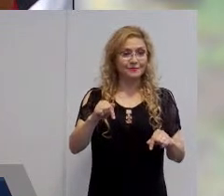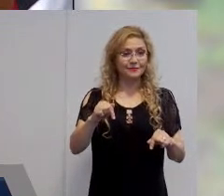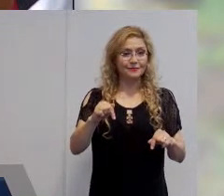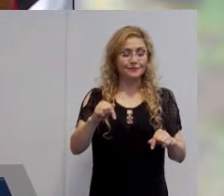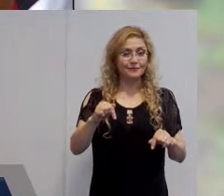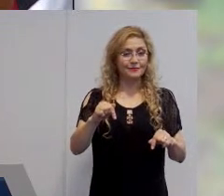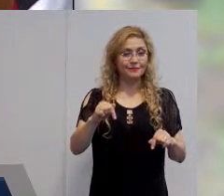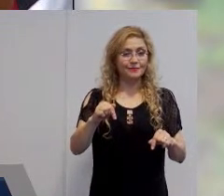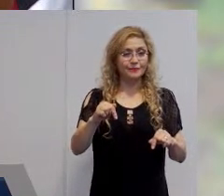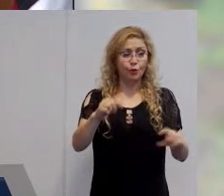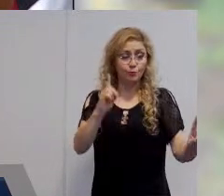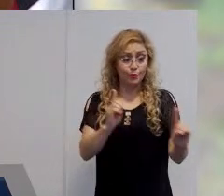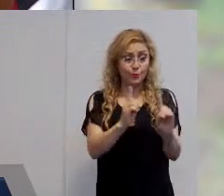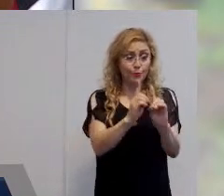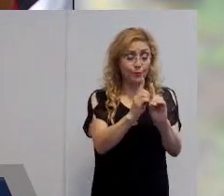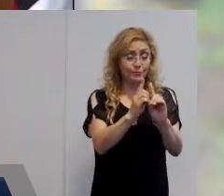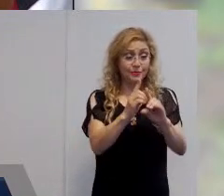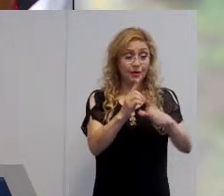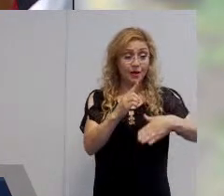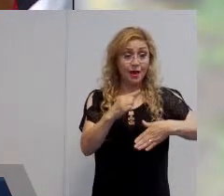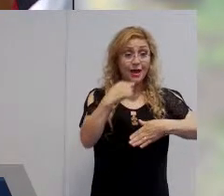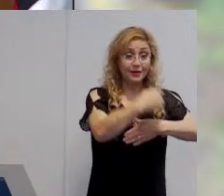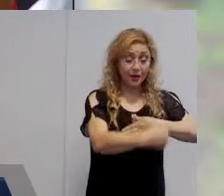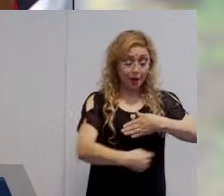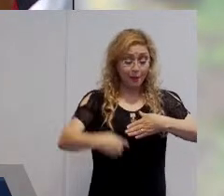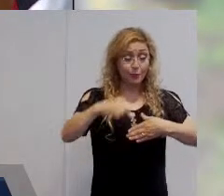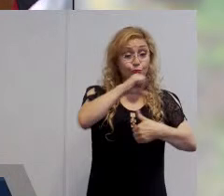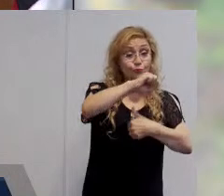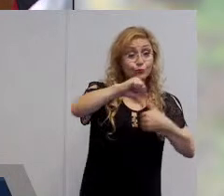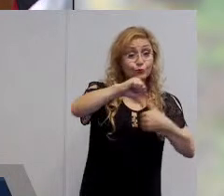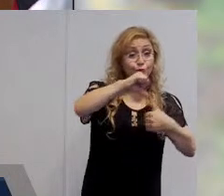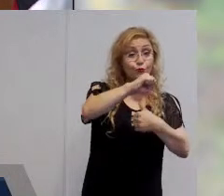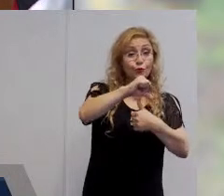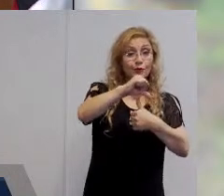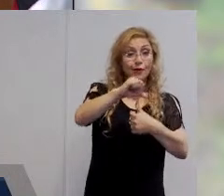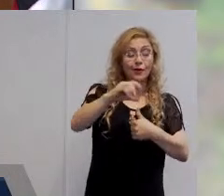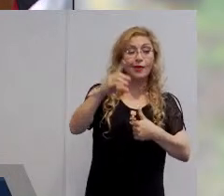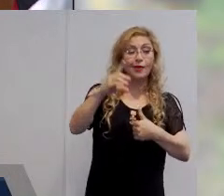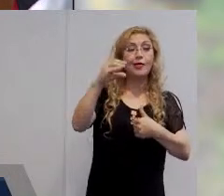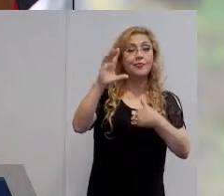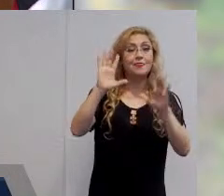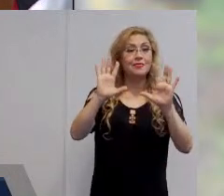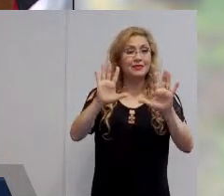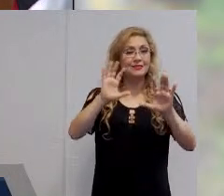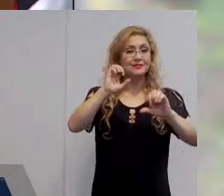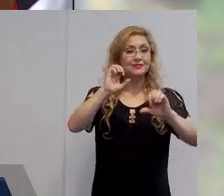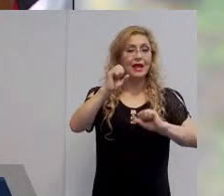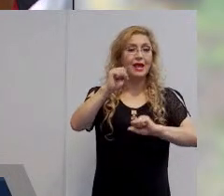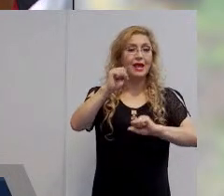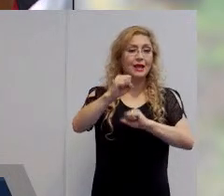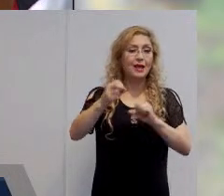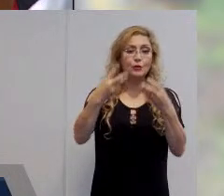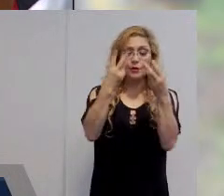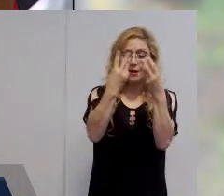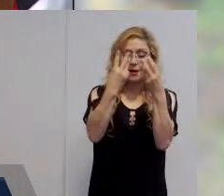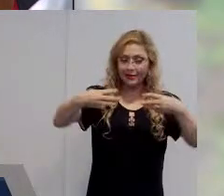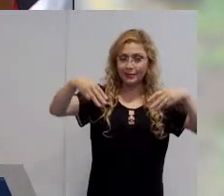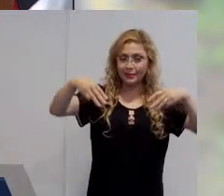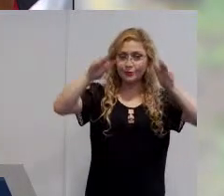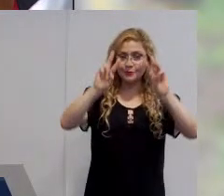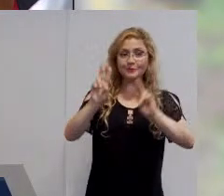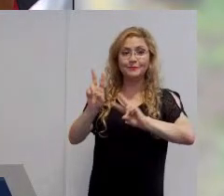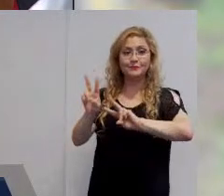the United Nations Decade for Family Farming, and for the invitation